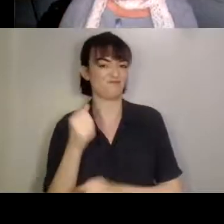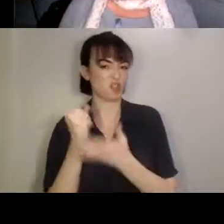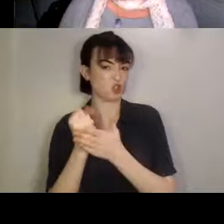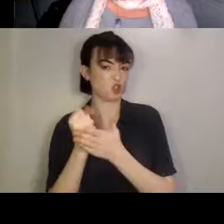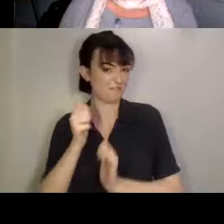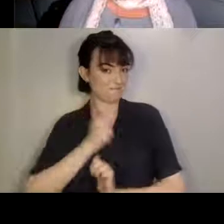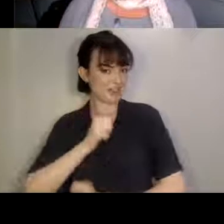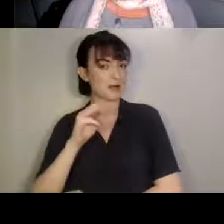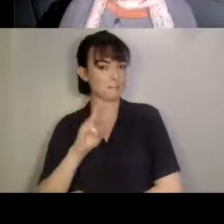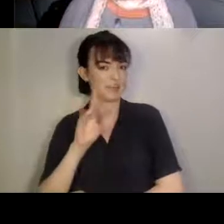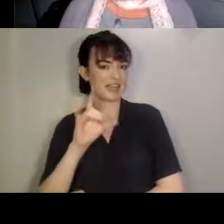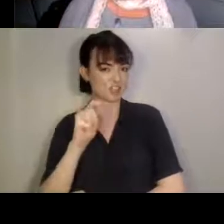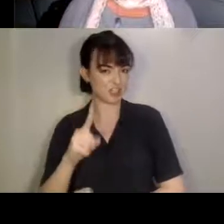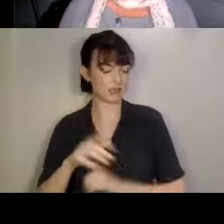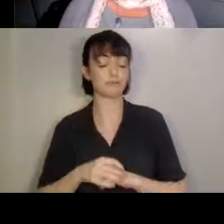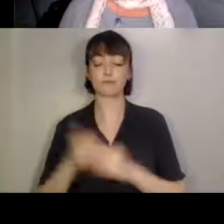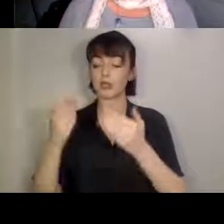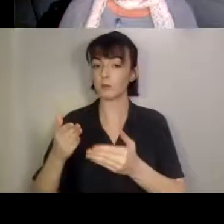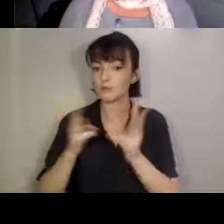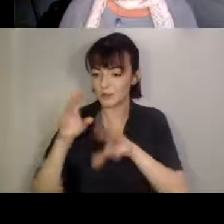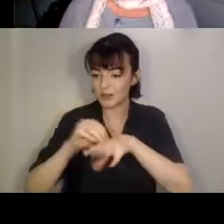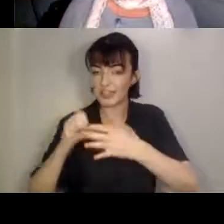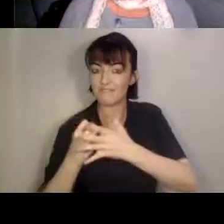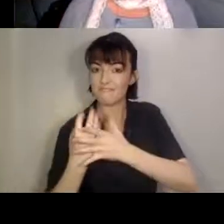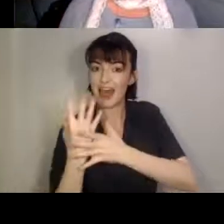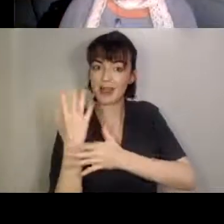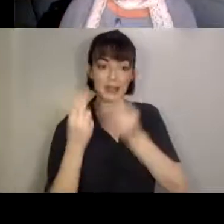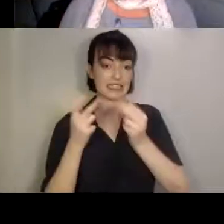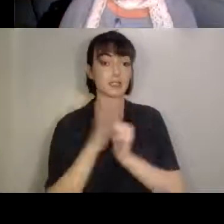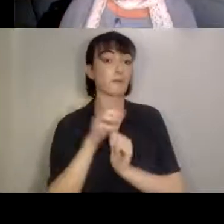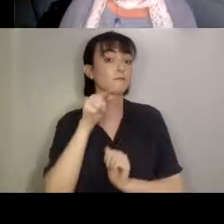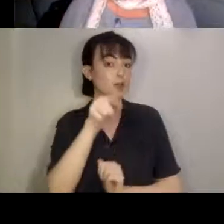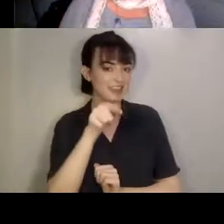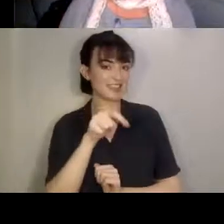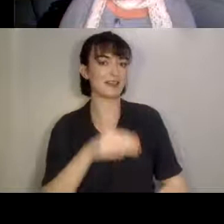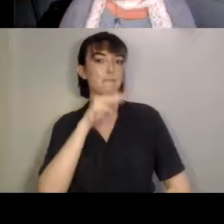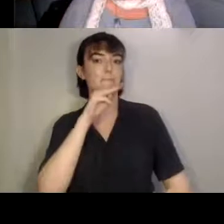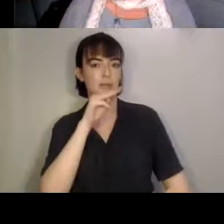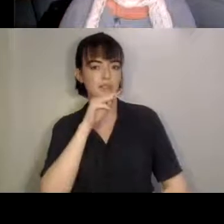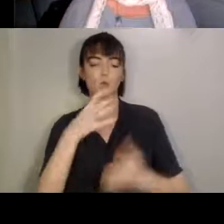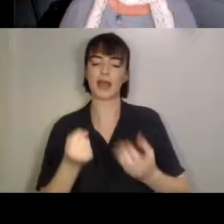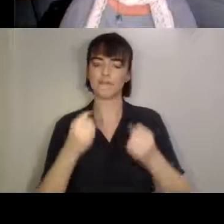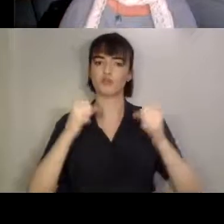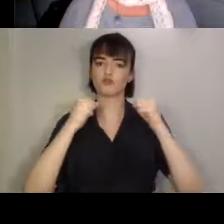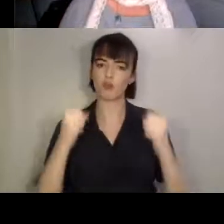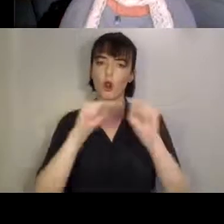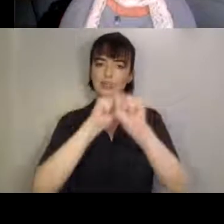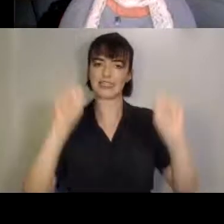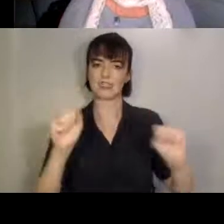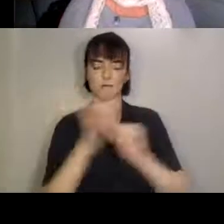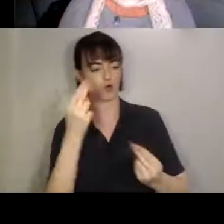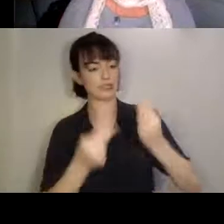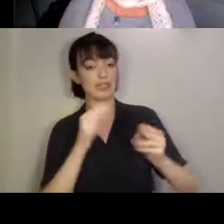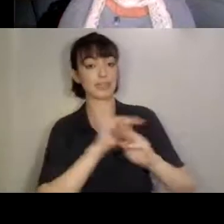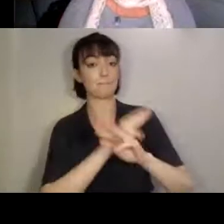is developing an assessment tool that will allow us to look at parent-child interaction in a more systematic way for parents who